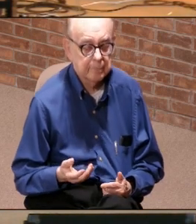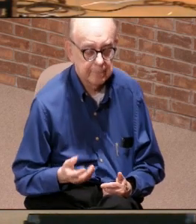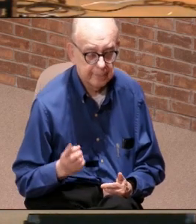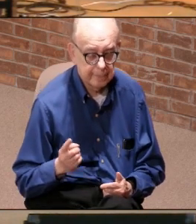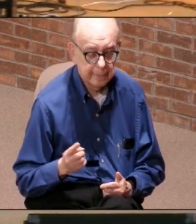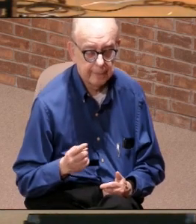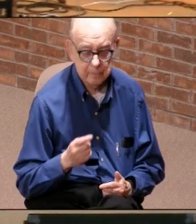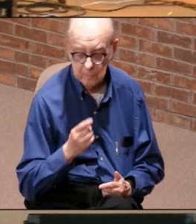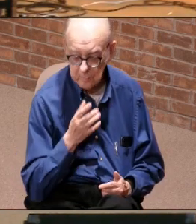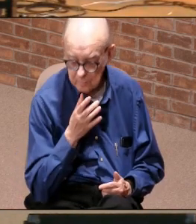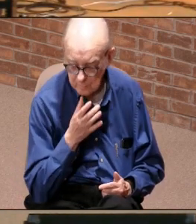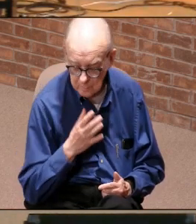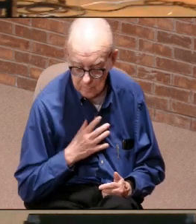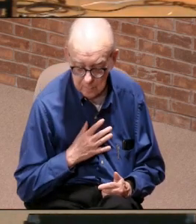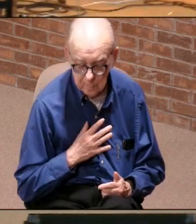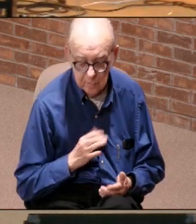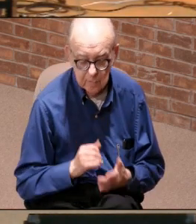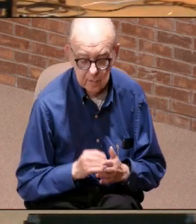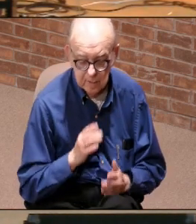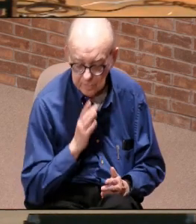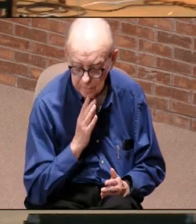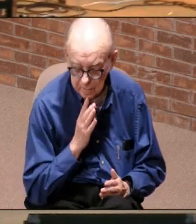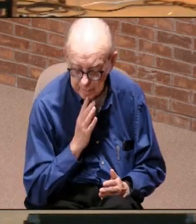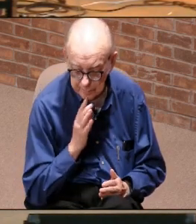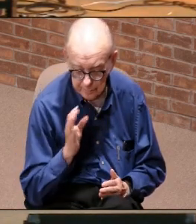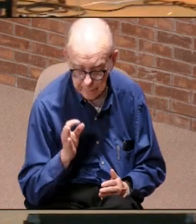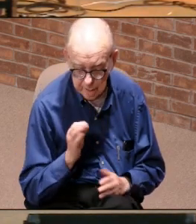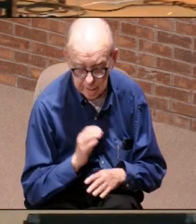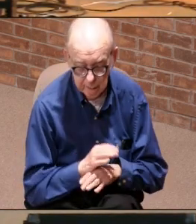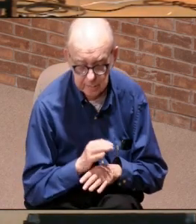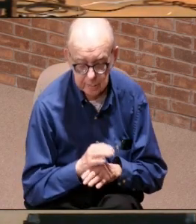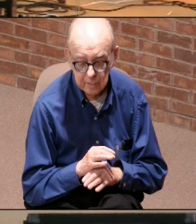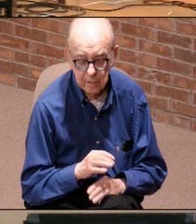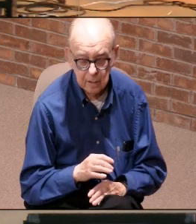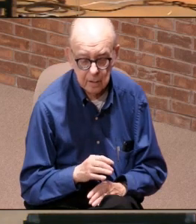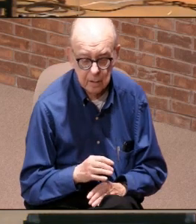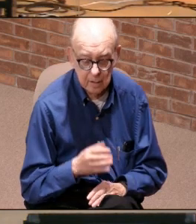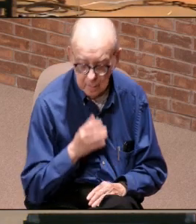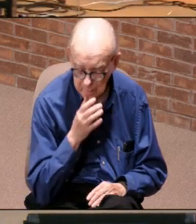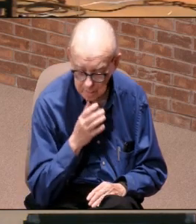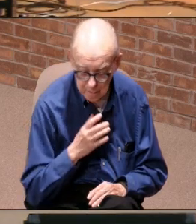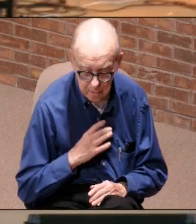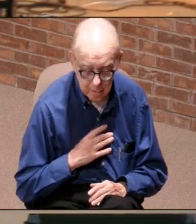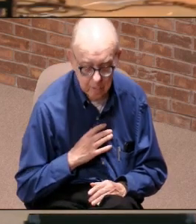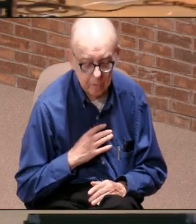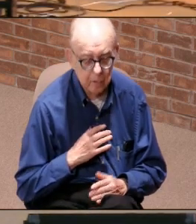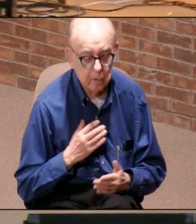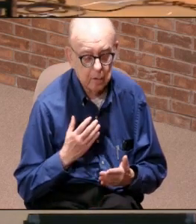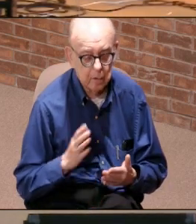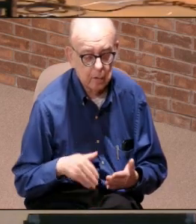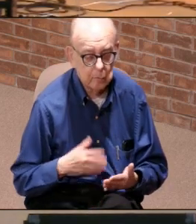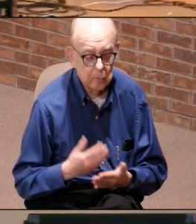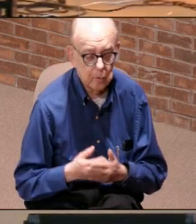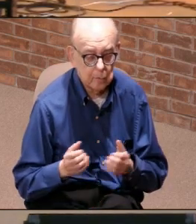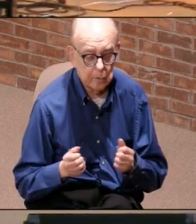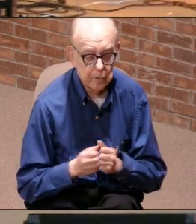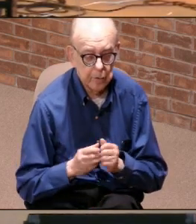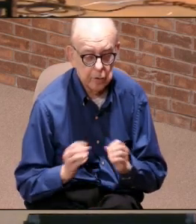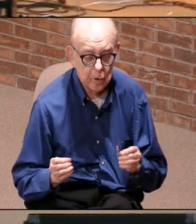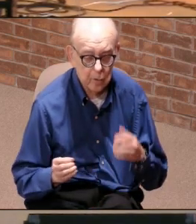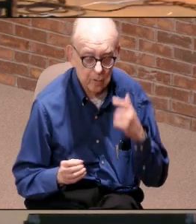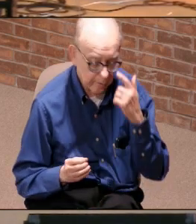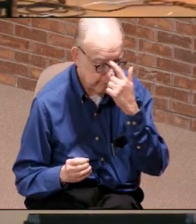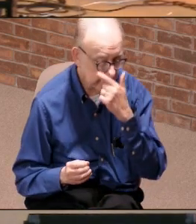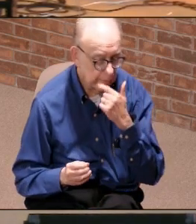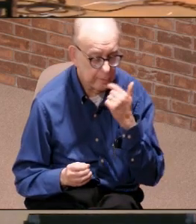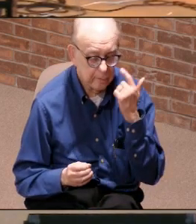One of the ladies that was talking this week, she was born with no face. And